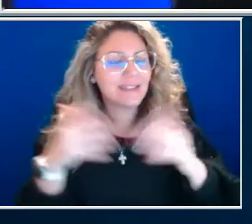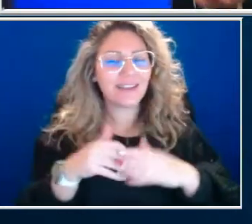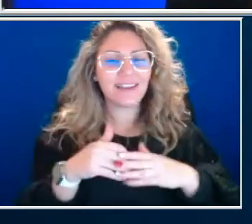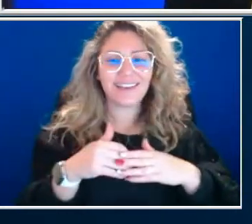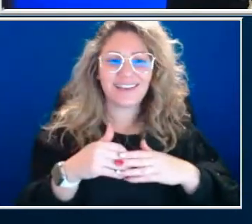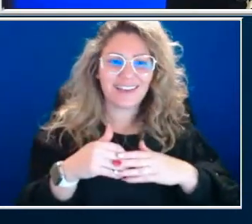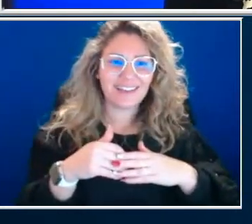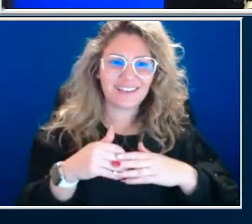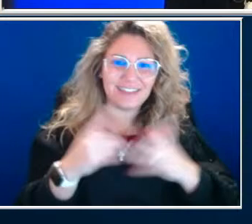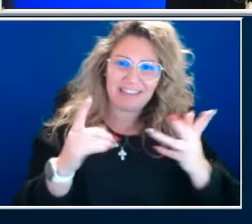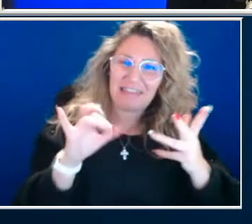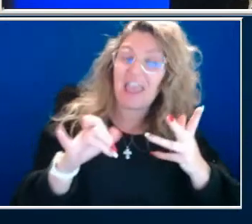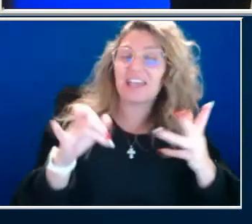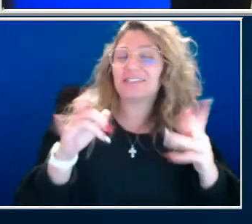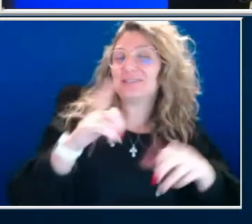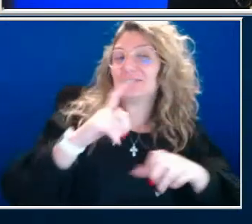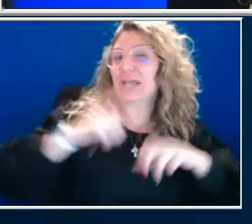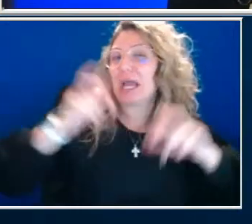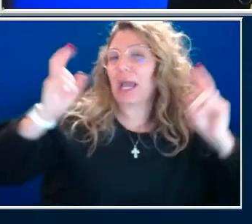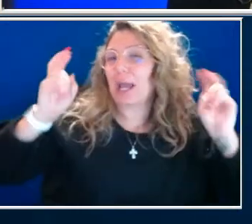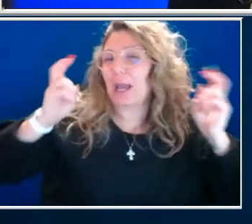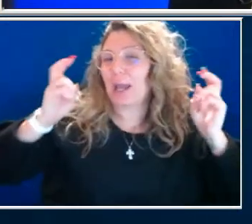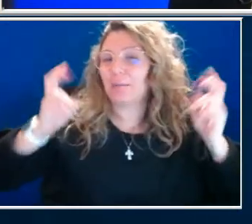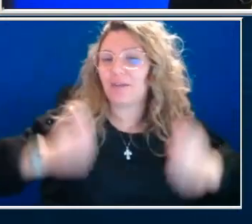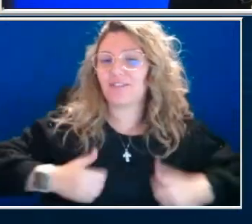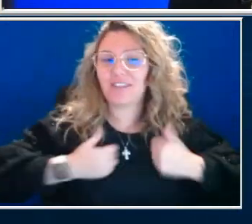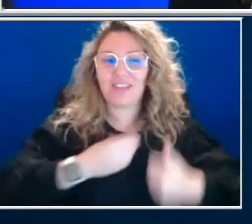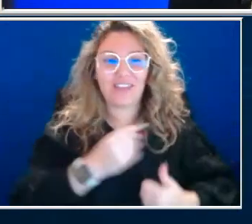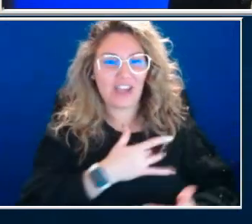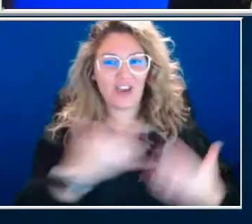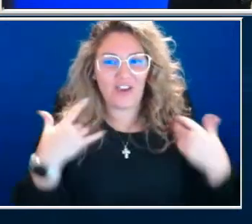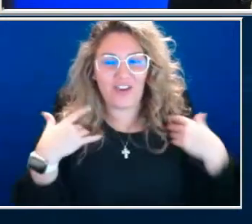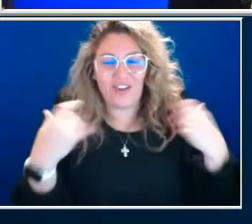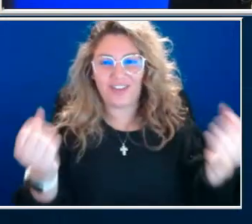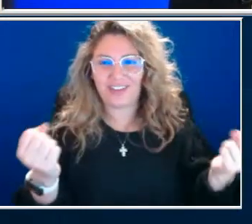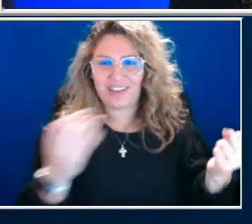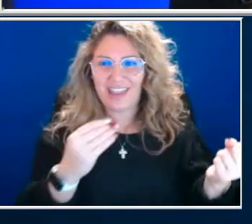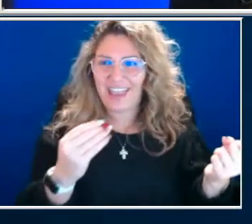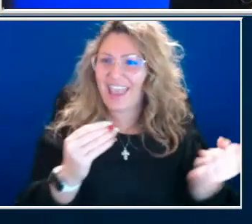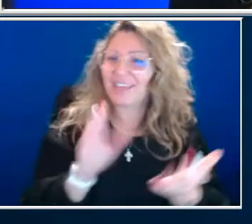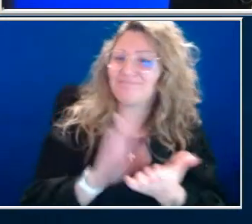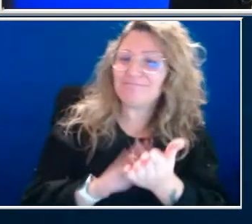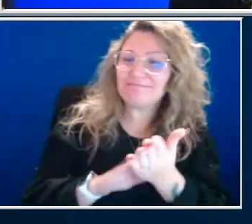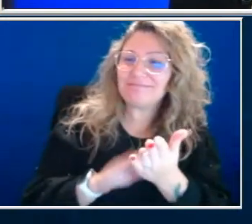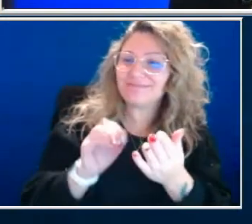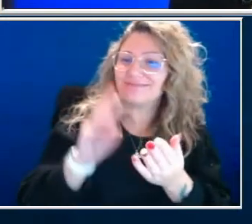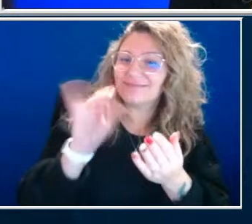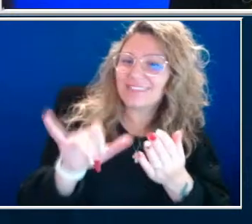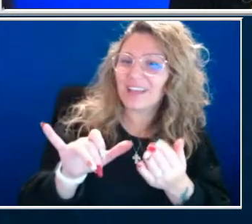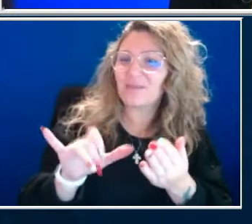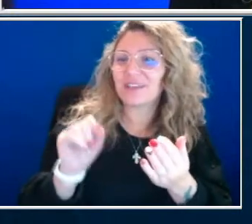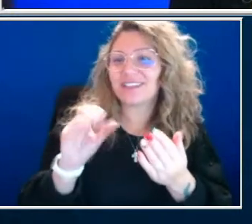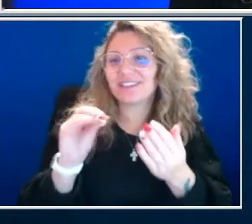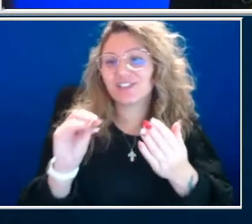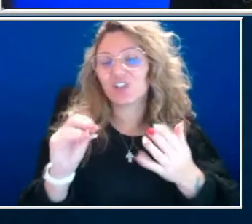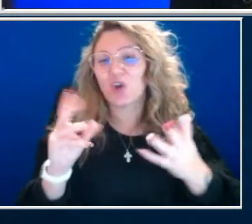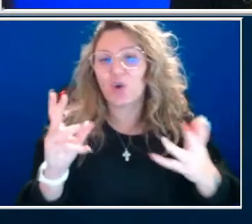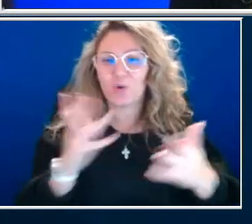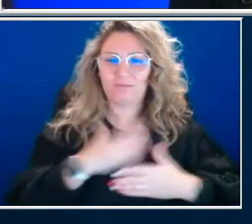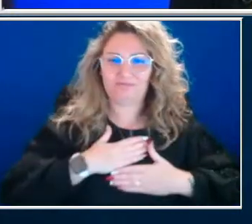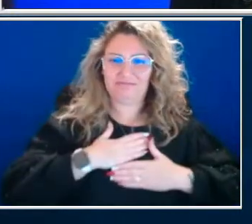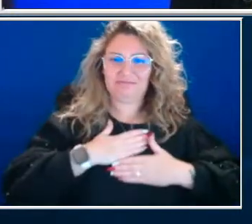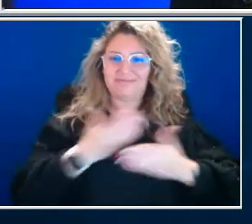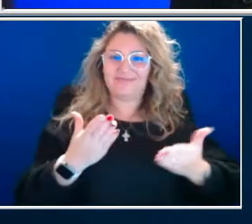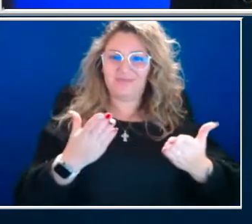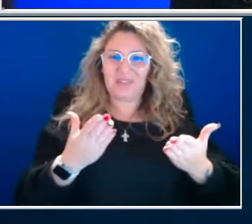of life and our heart health. So, gosh, it's like... And hats off to Amy for being so willing to share her